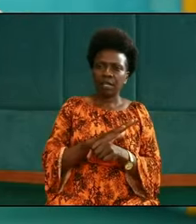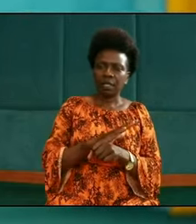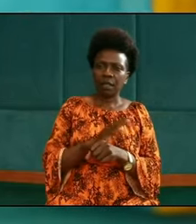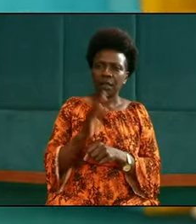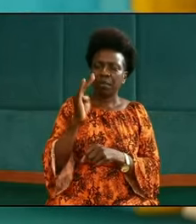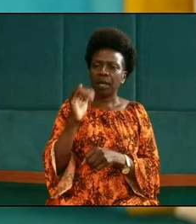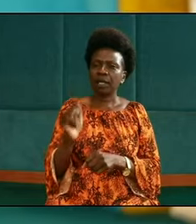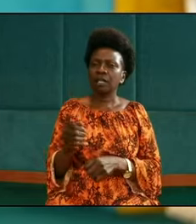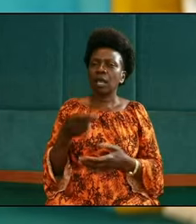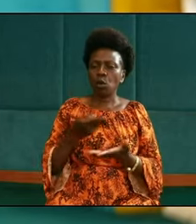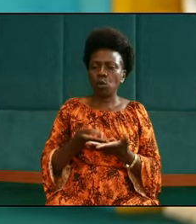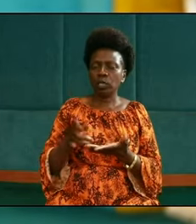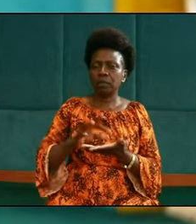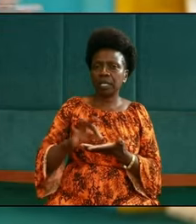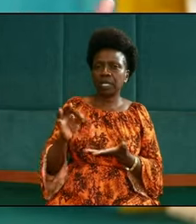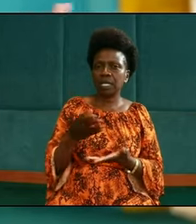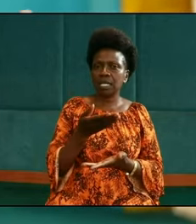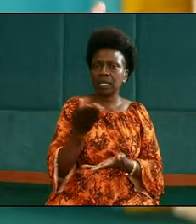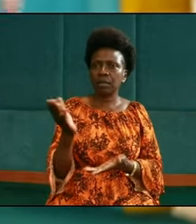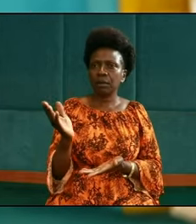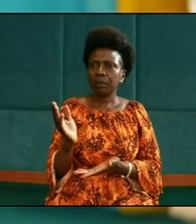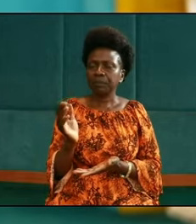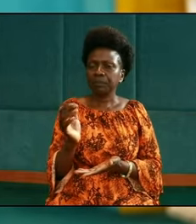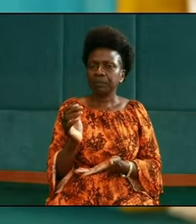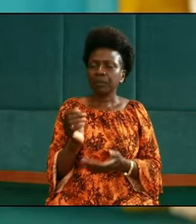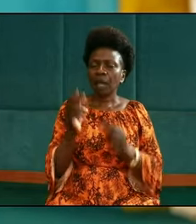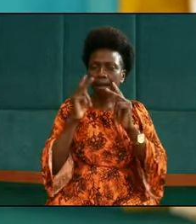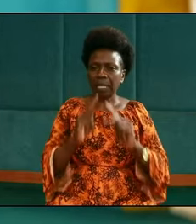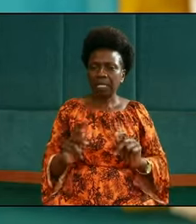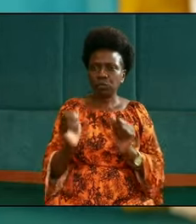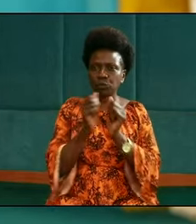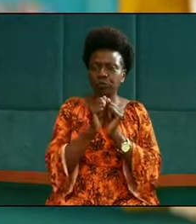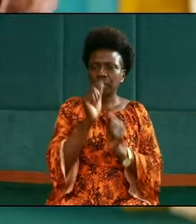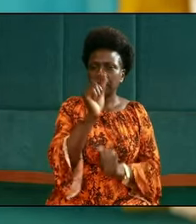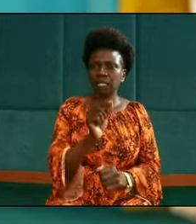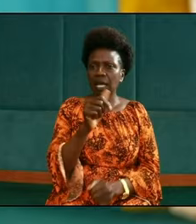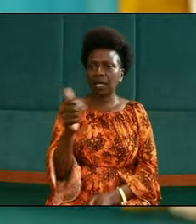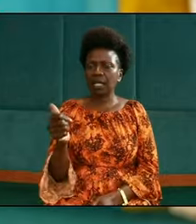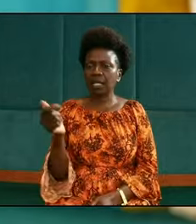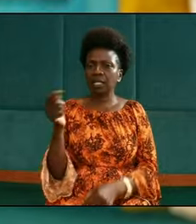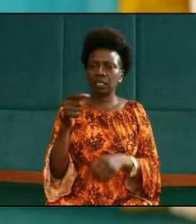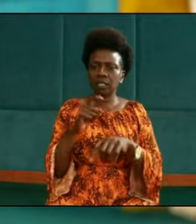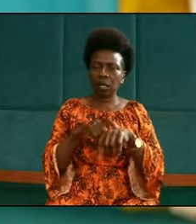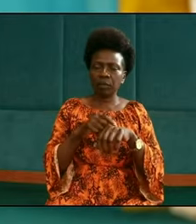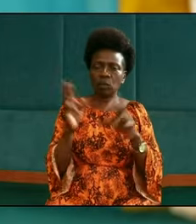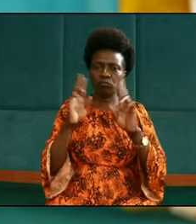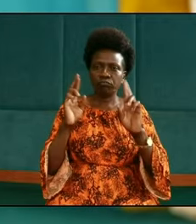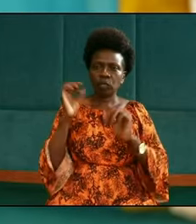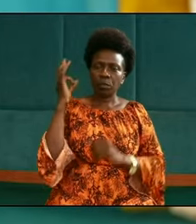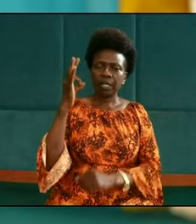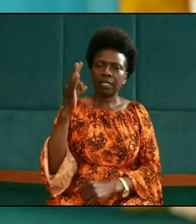the Holy Spirit. They were at peace with each other. And that is when they were ready to